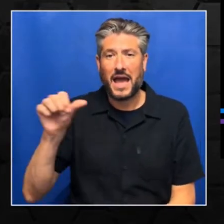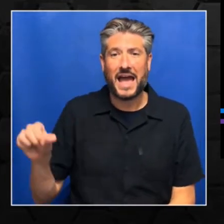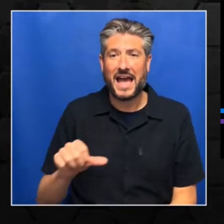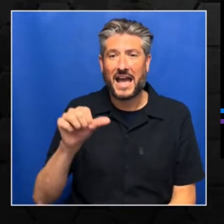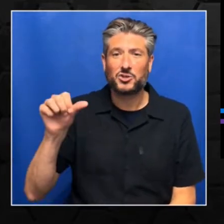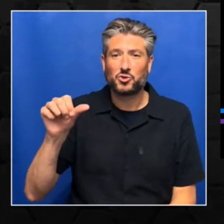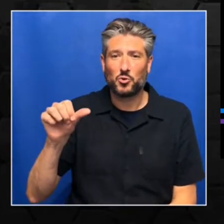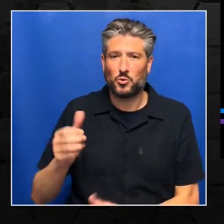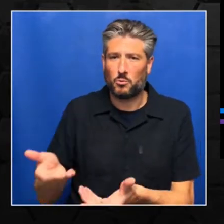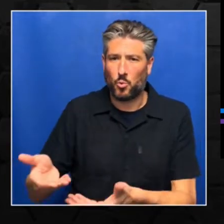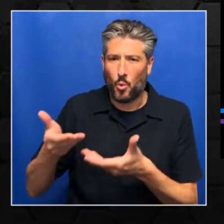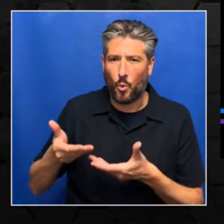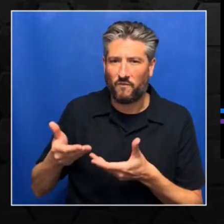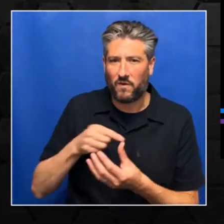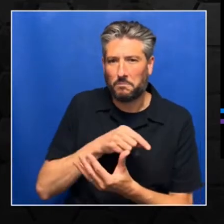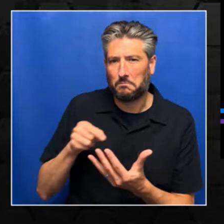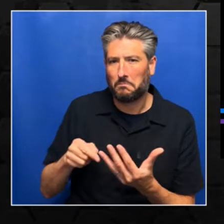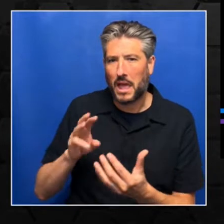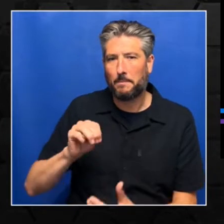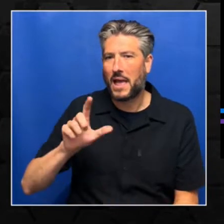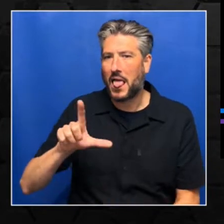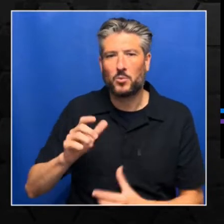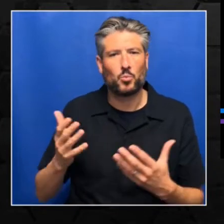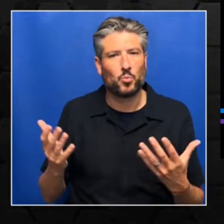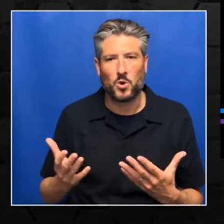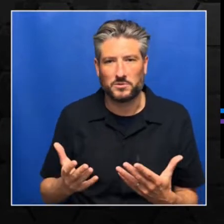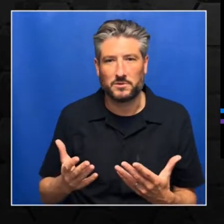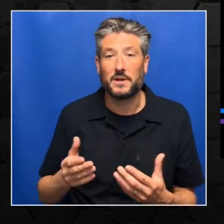for machine learning. So